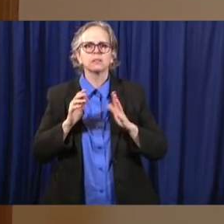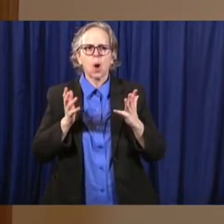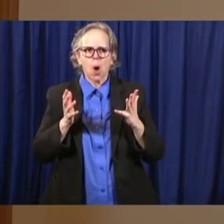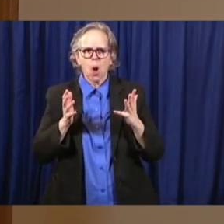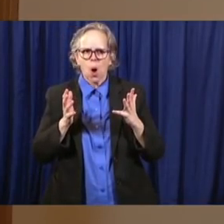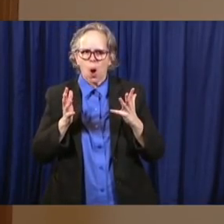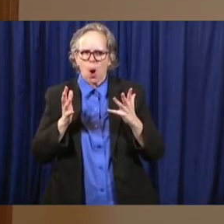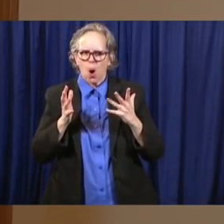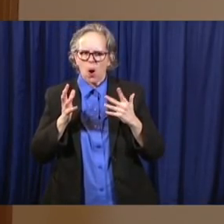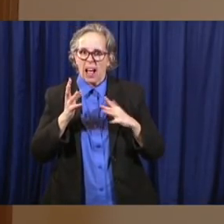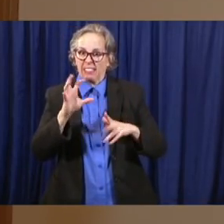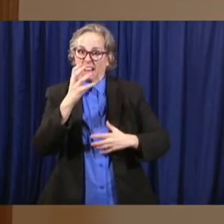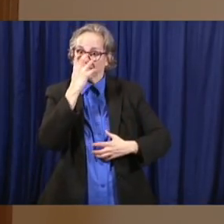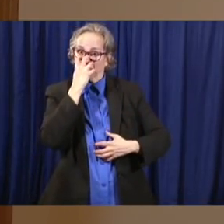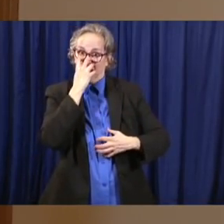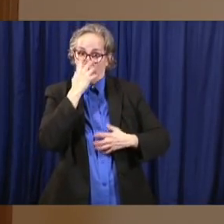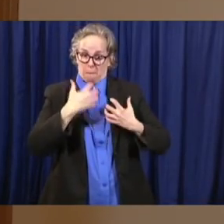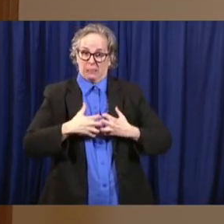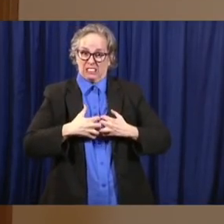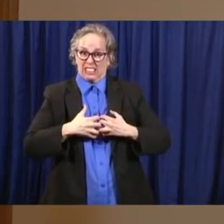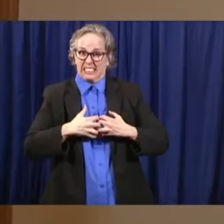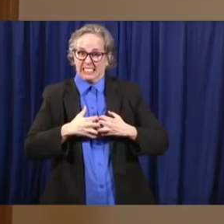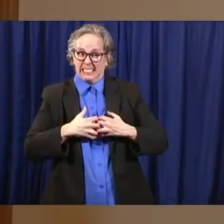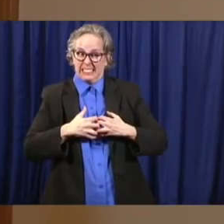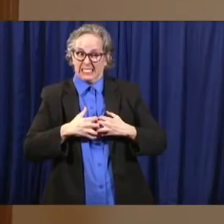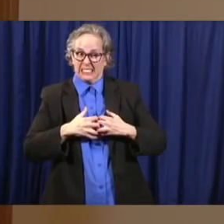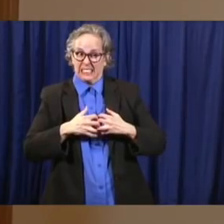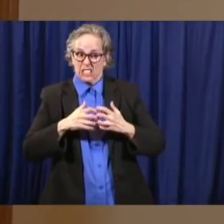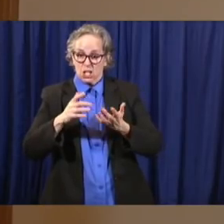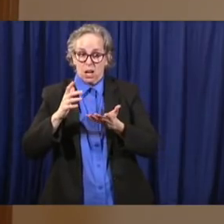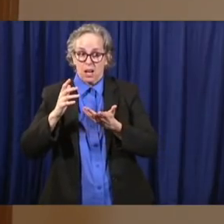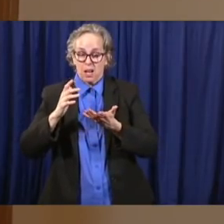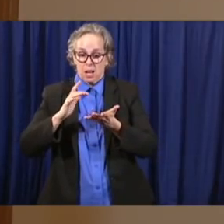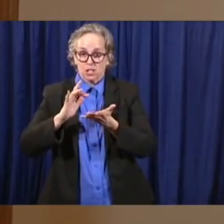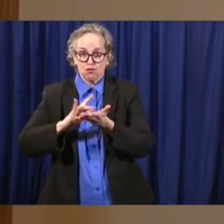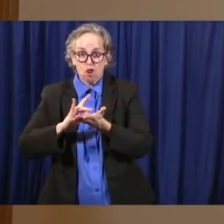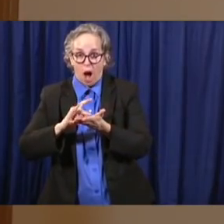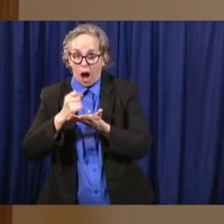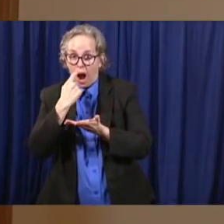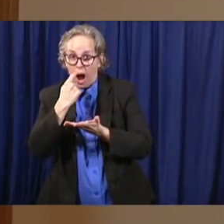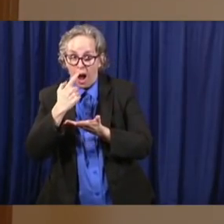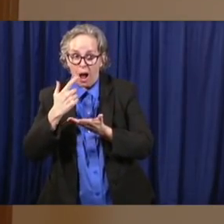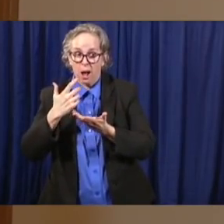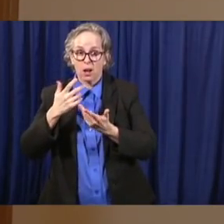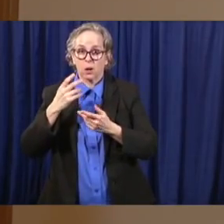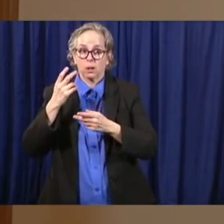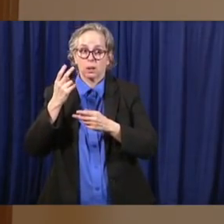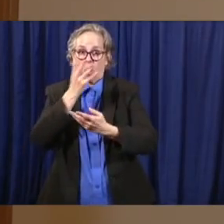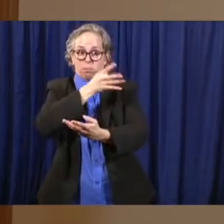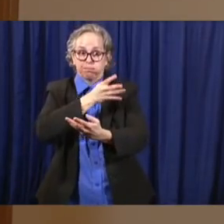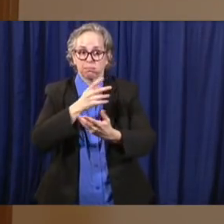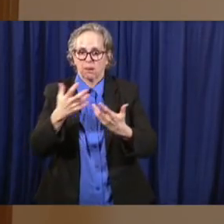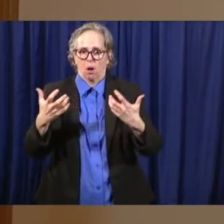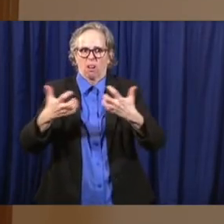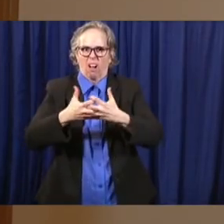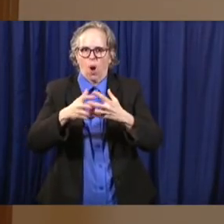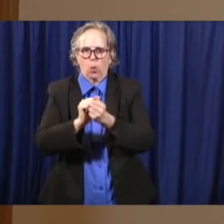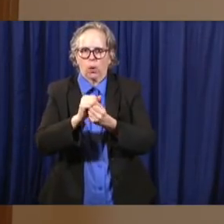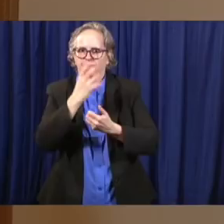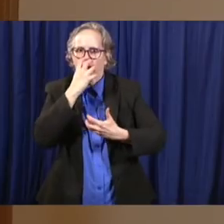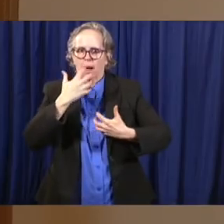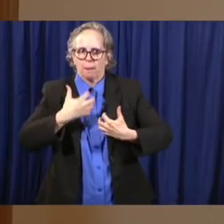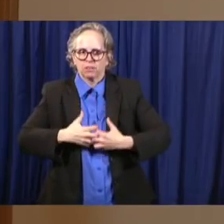the right drugs to use with a ventilator is also an issue we're hearing about out of New York. And that